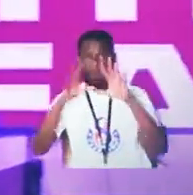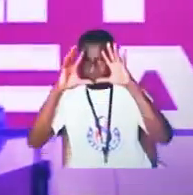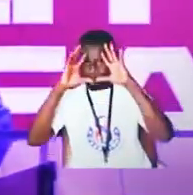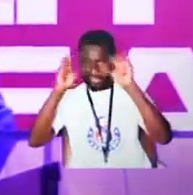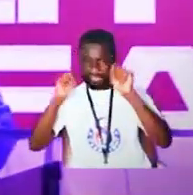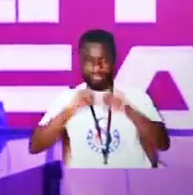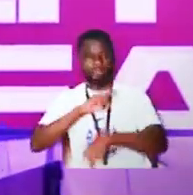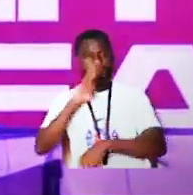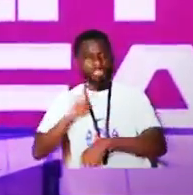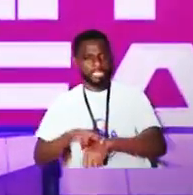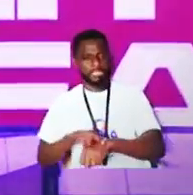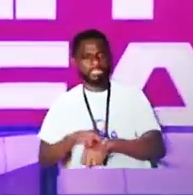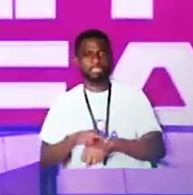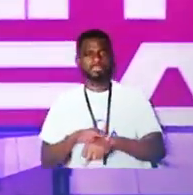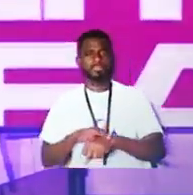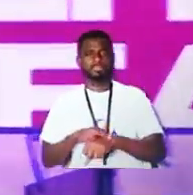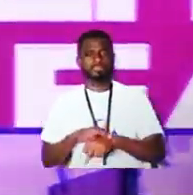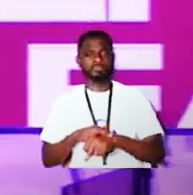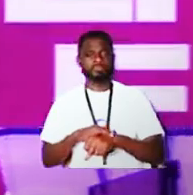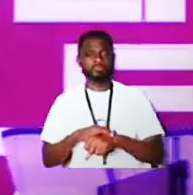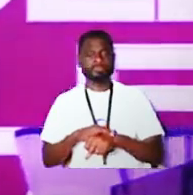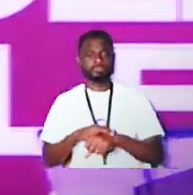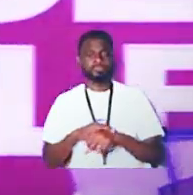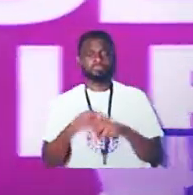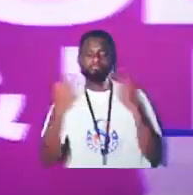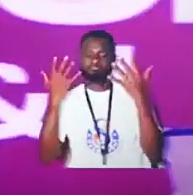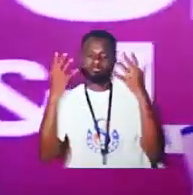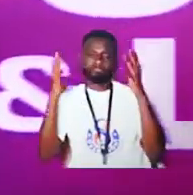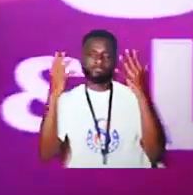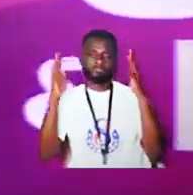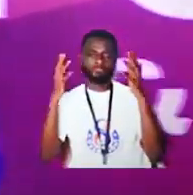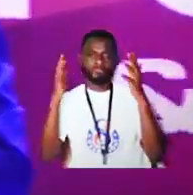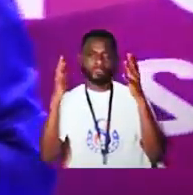nation. You see,